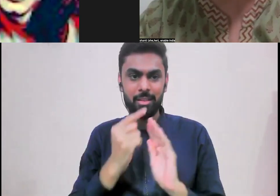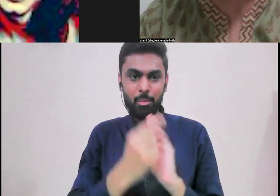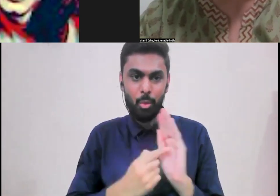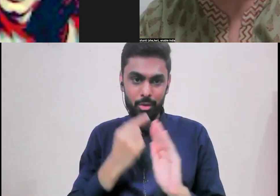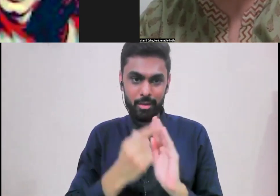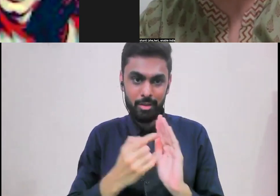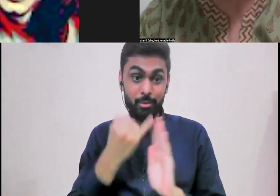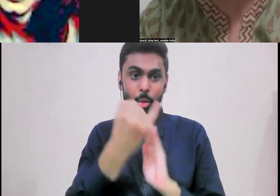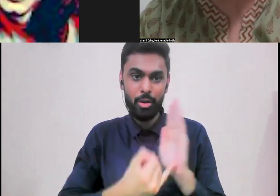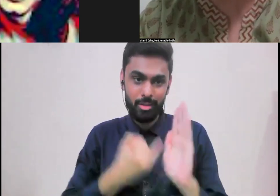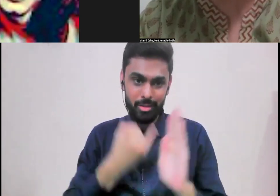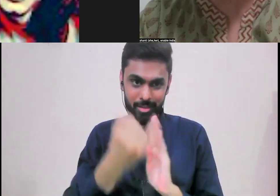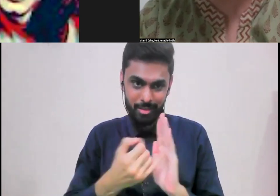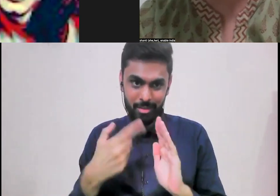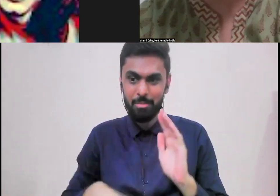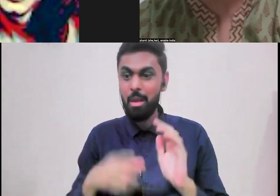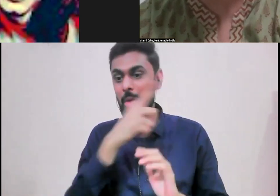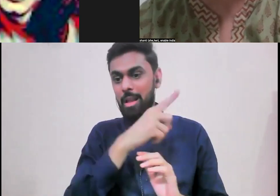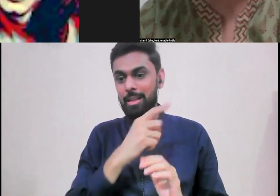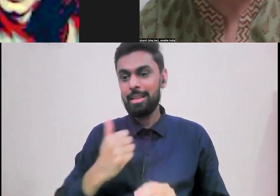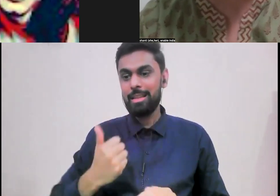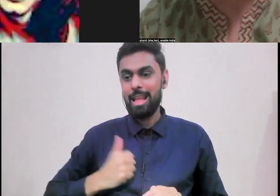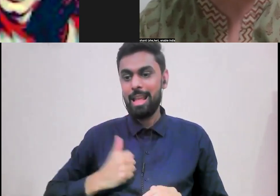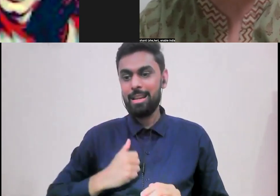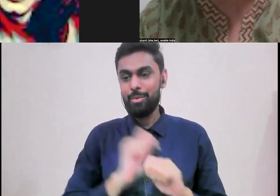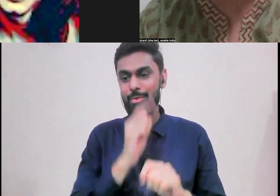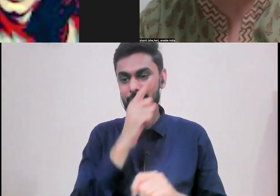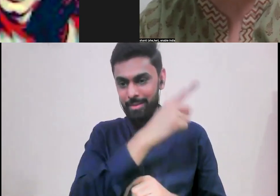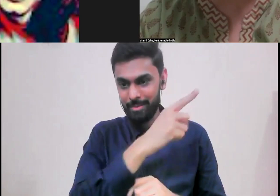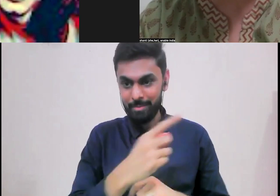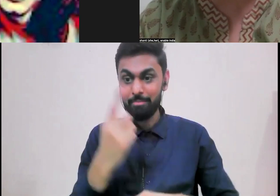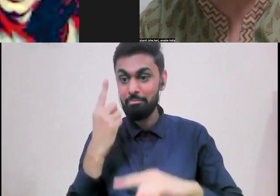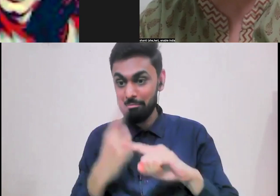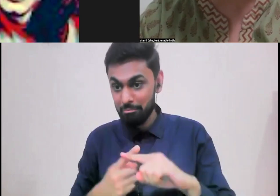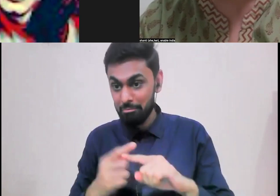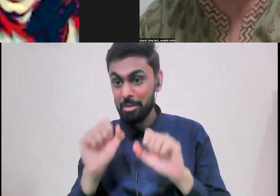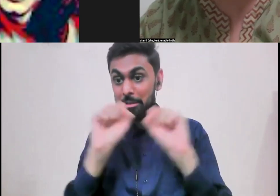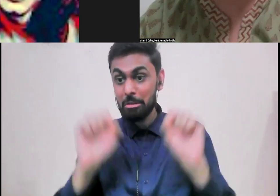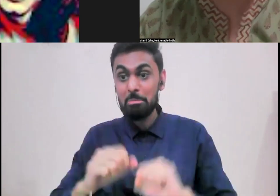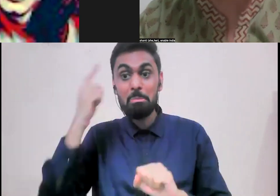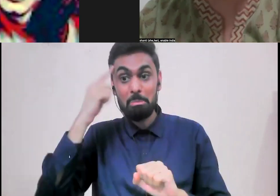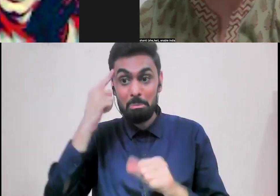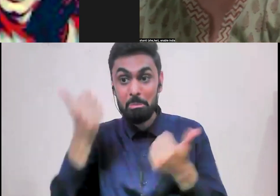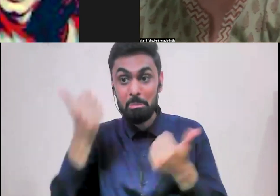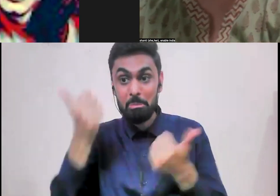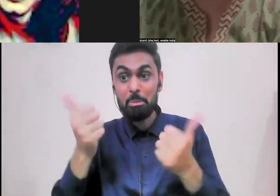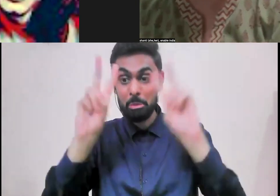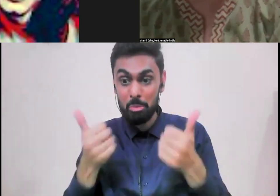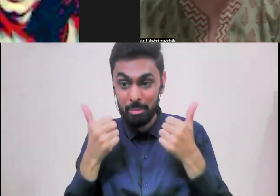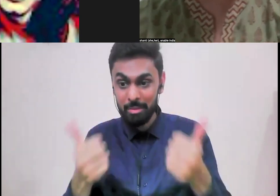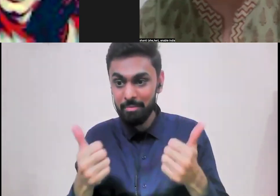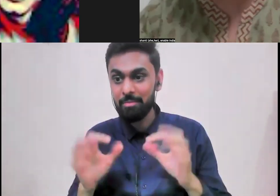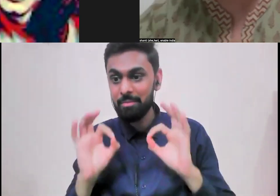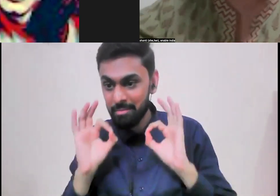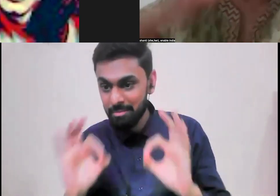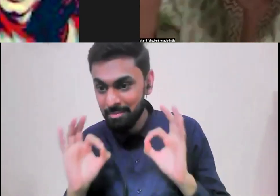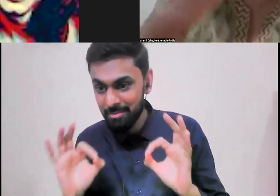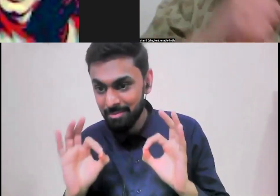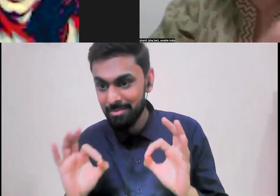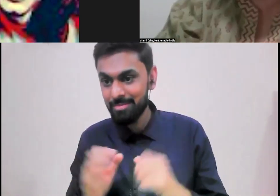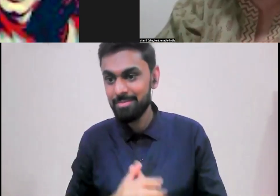great to know. Shiva, yes, systems thinking is a deep topic. Thanks a lot for sharing it. I love the next steps. Exactly. Yes,